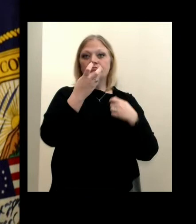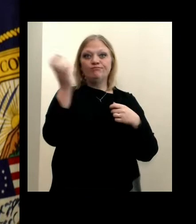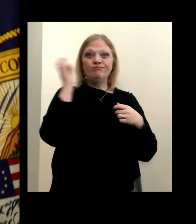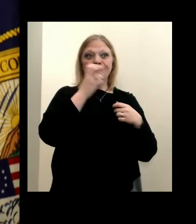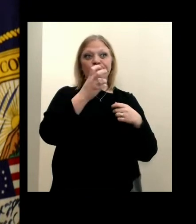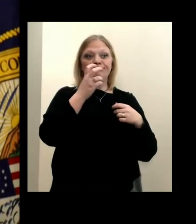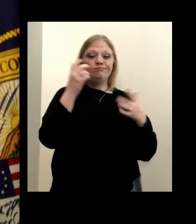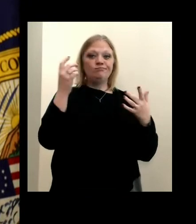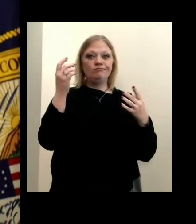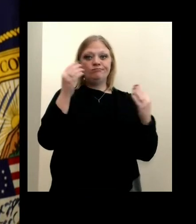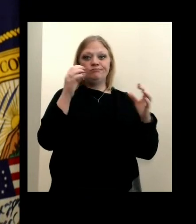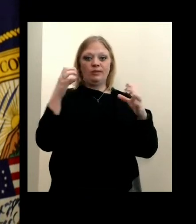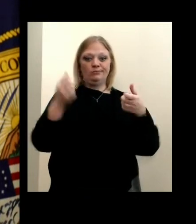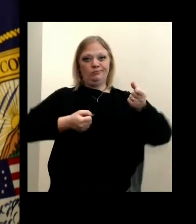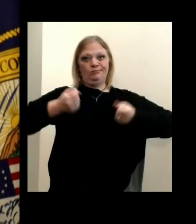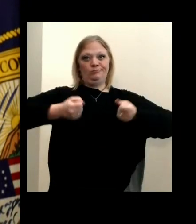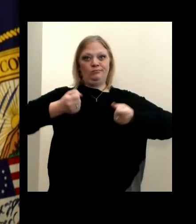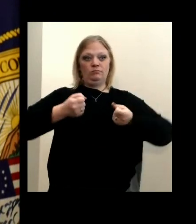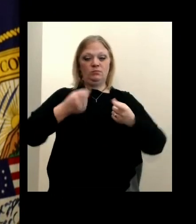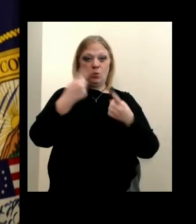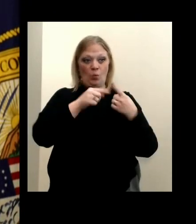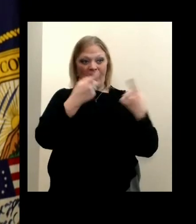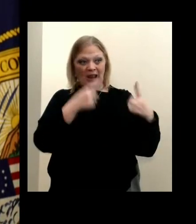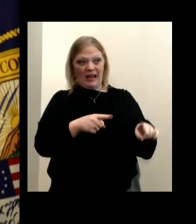that happens is anyone's guess.